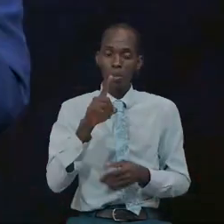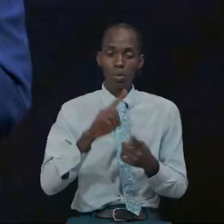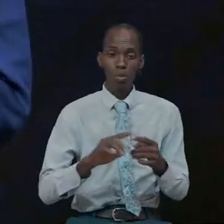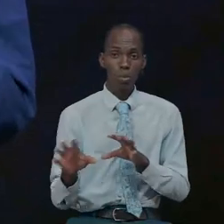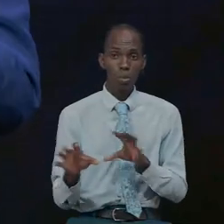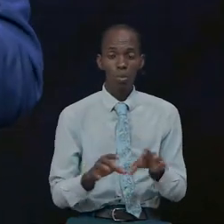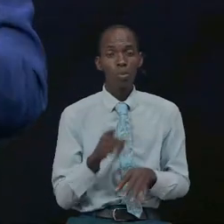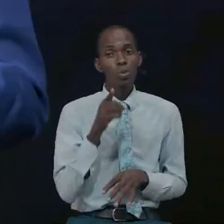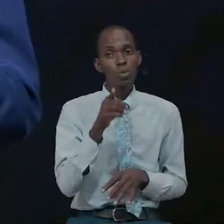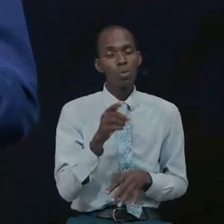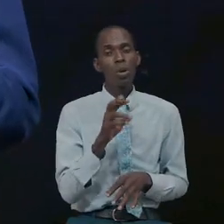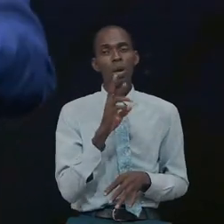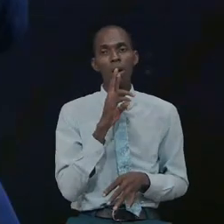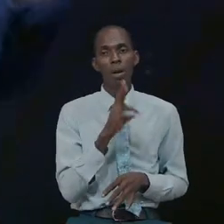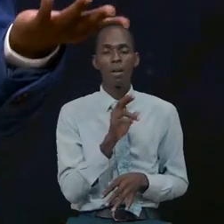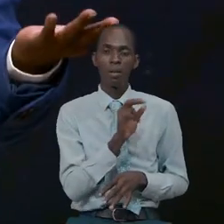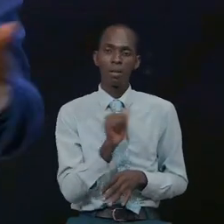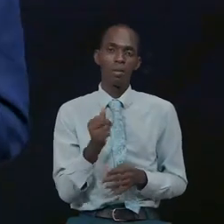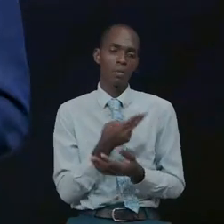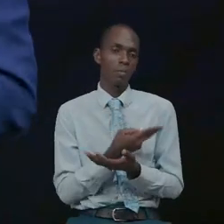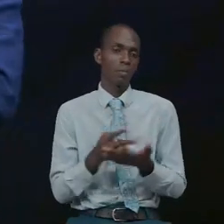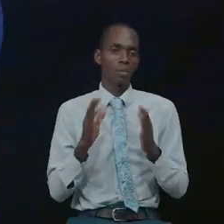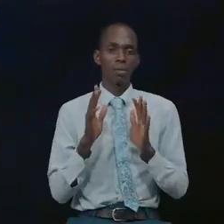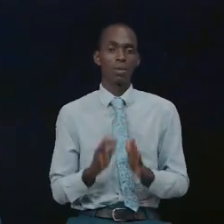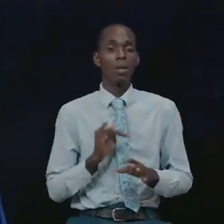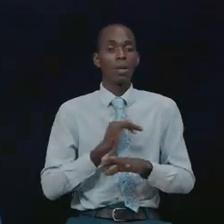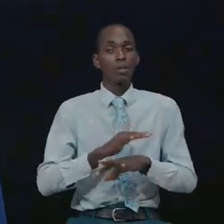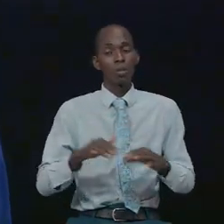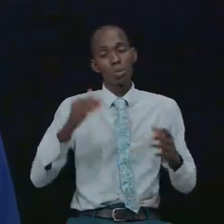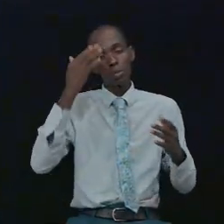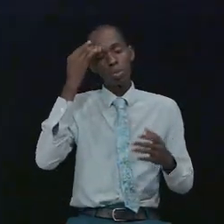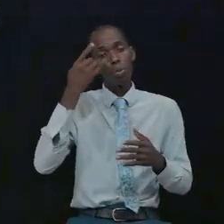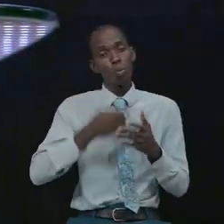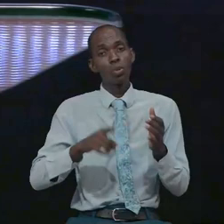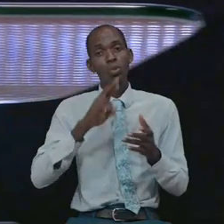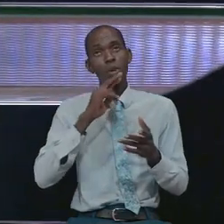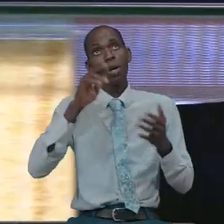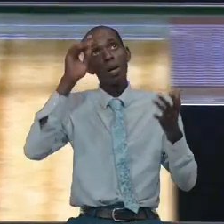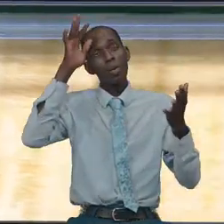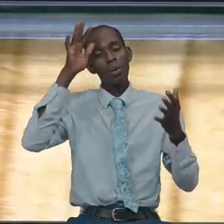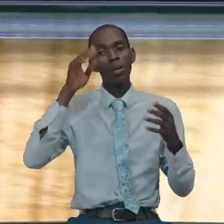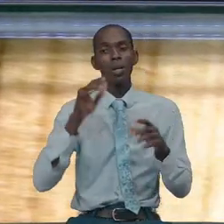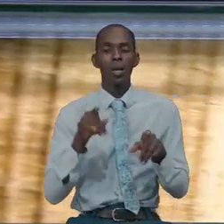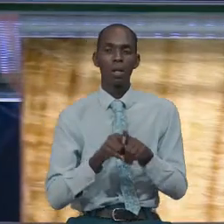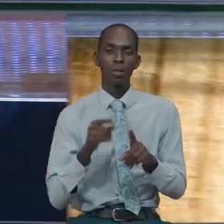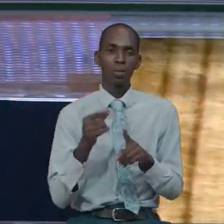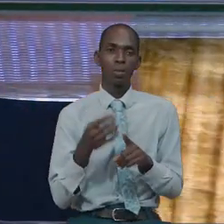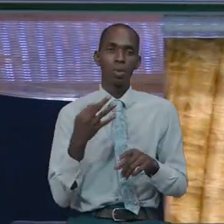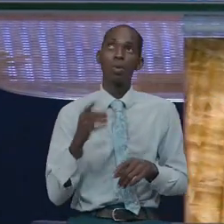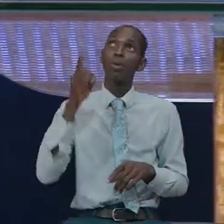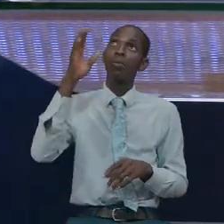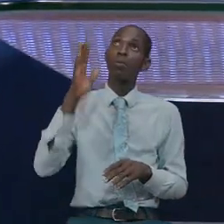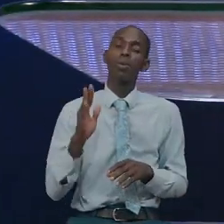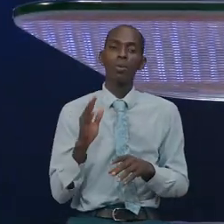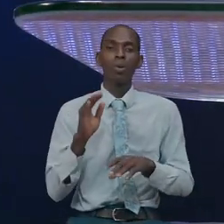you are a failure. And I don't know what you're expecting as reward from the Lord on the